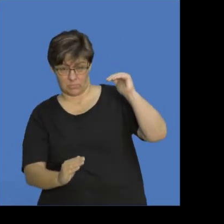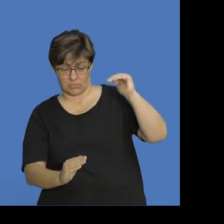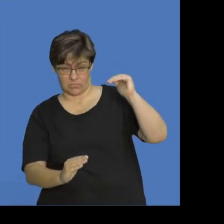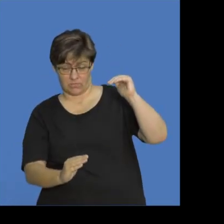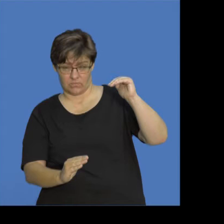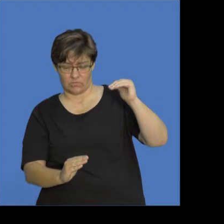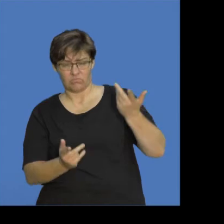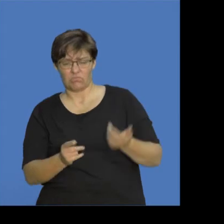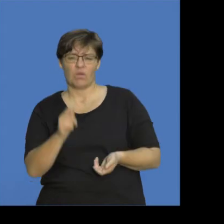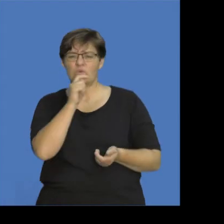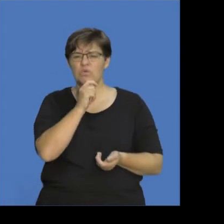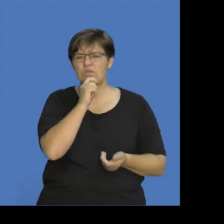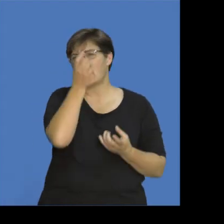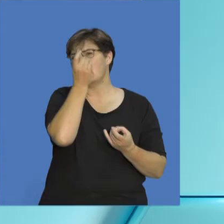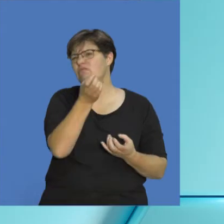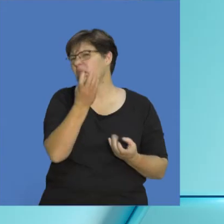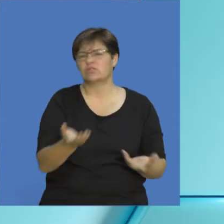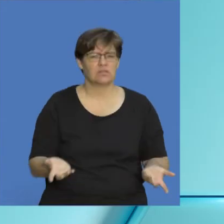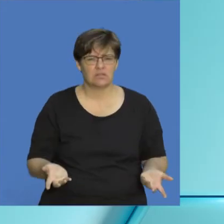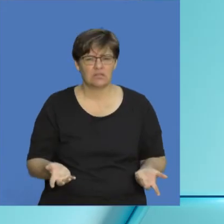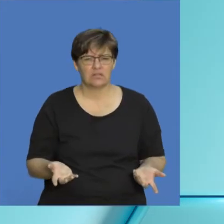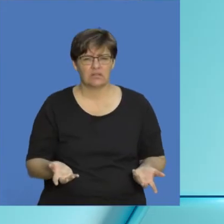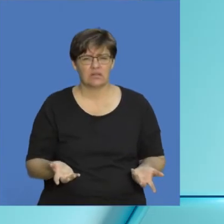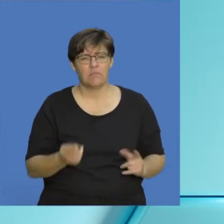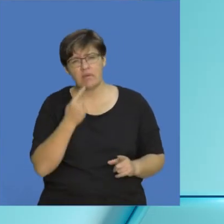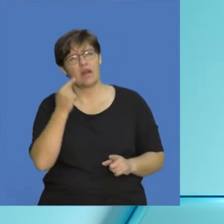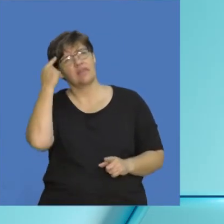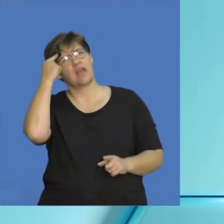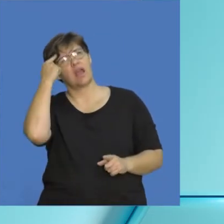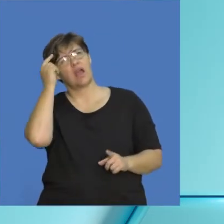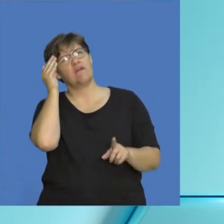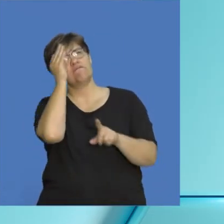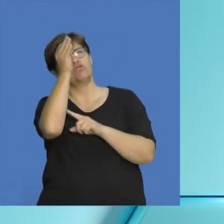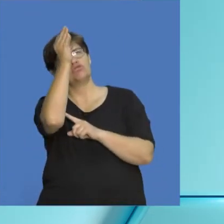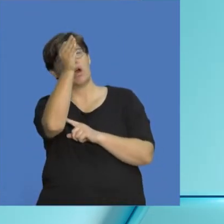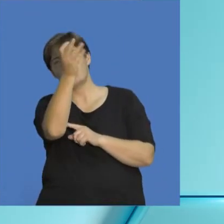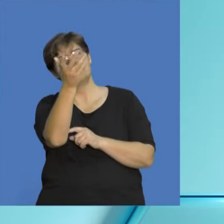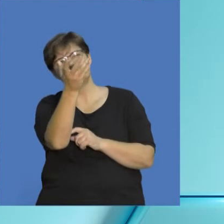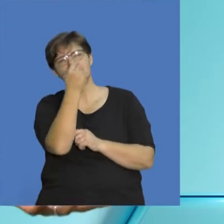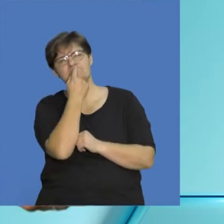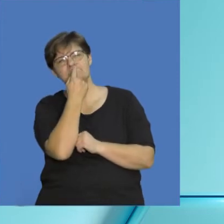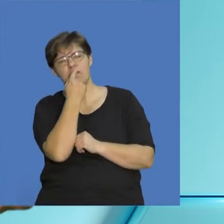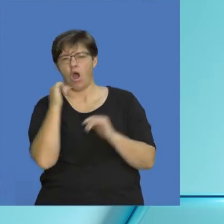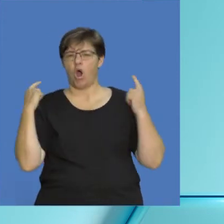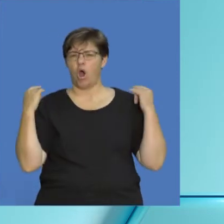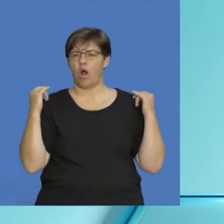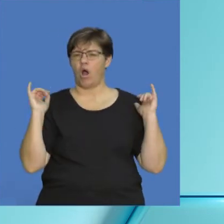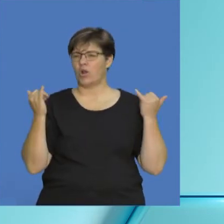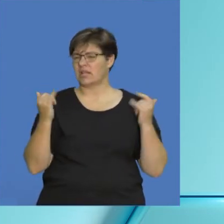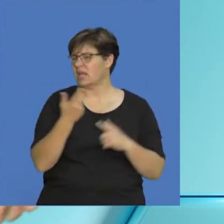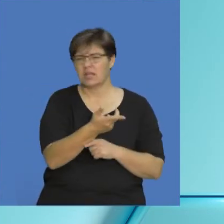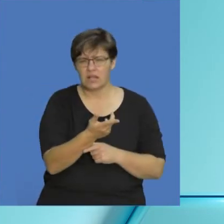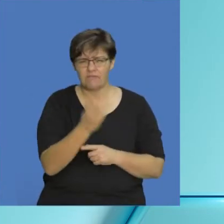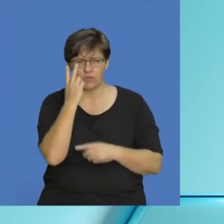So, I mean, we can use data to predict when you plan our holidays. If we have